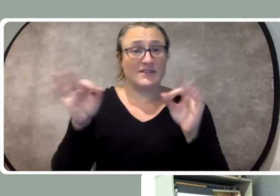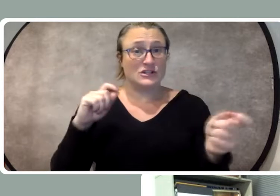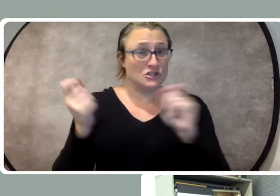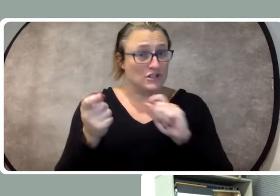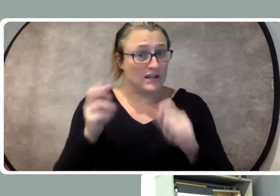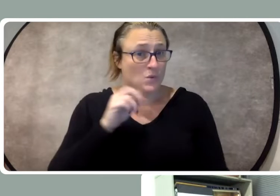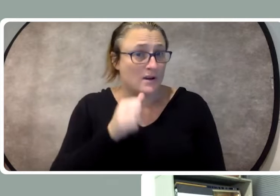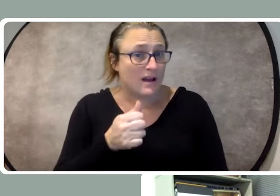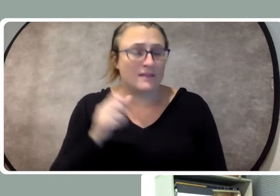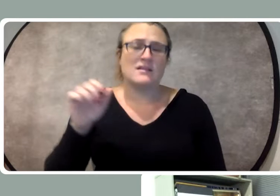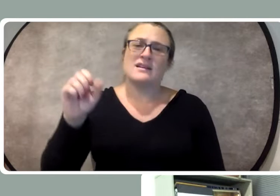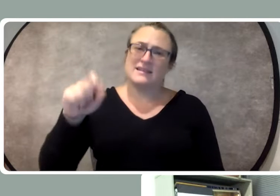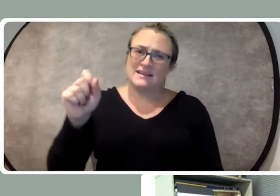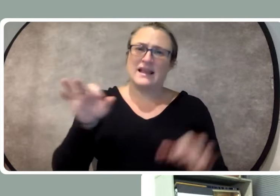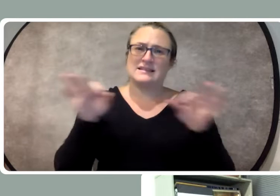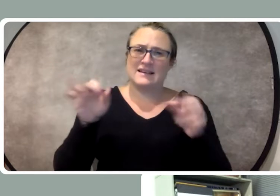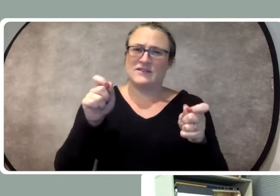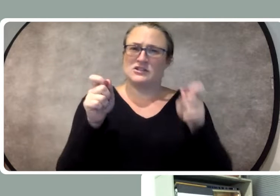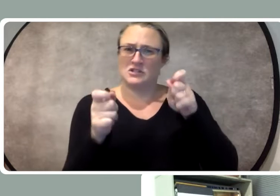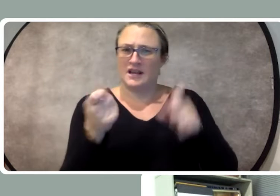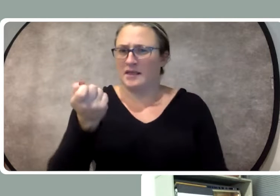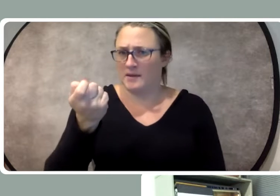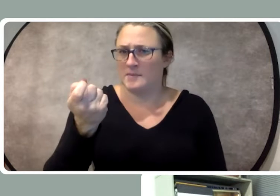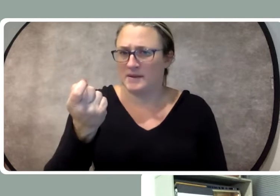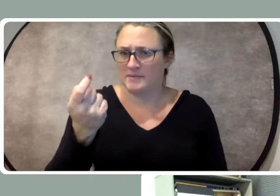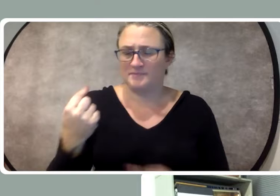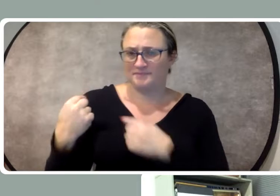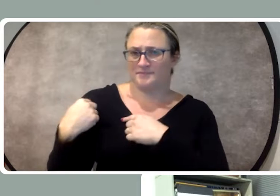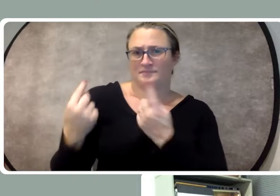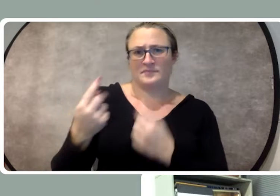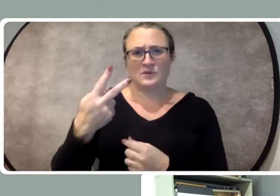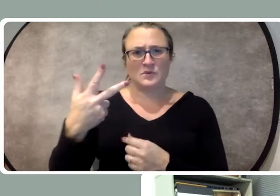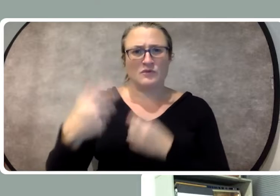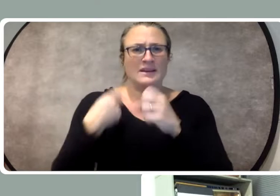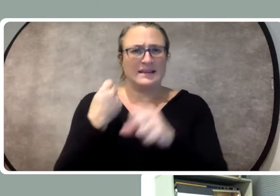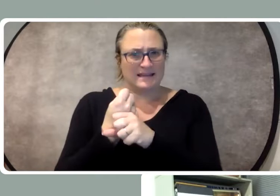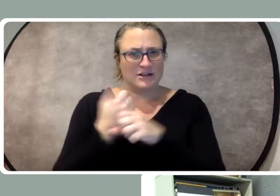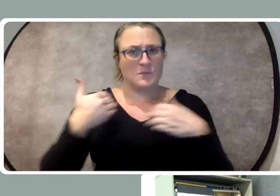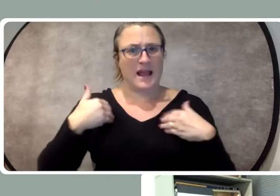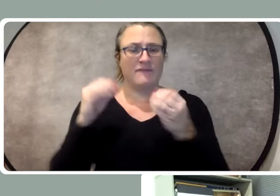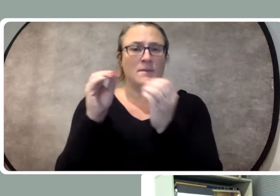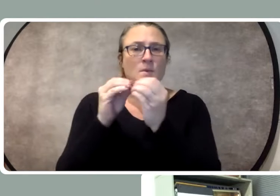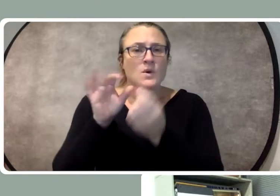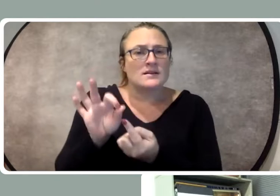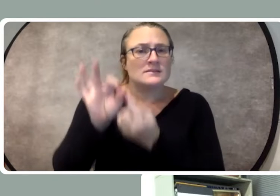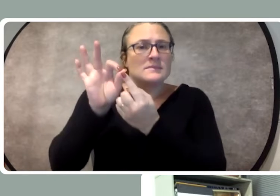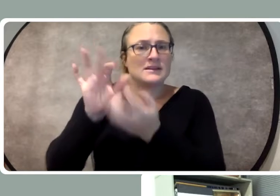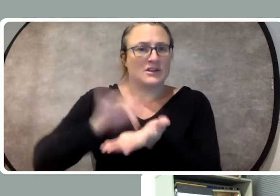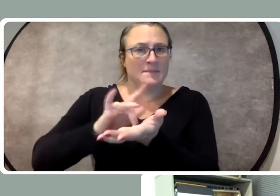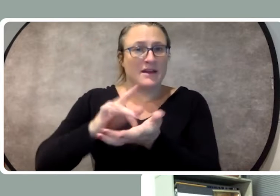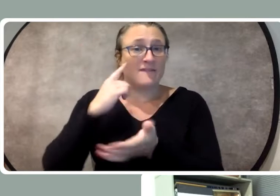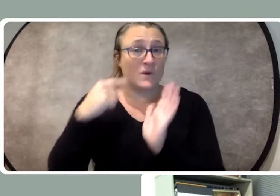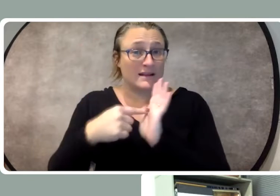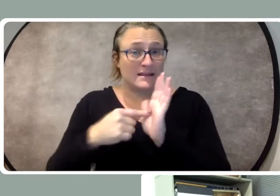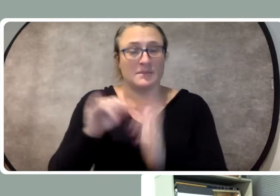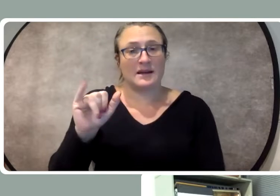would say so. Over the last couple of years, we're now using some specialized medications such as